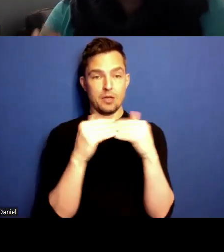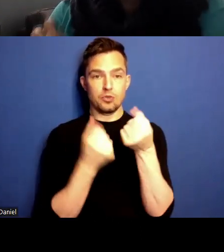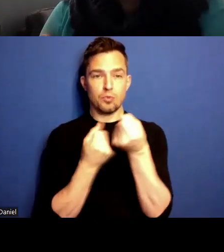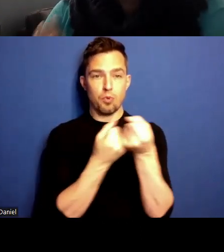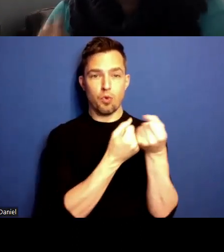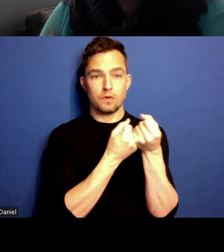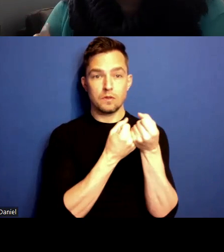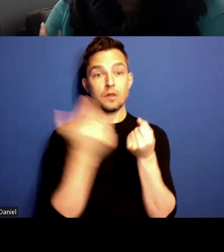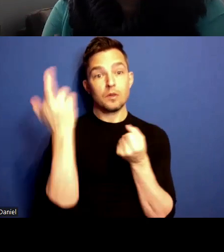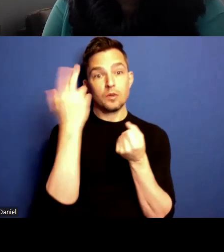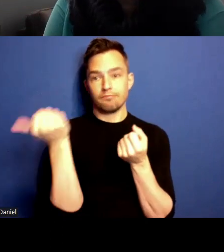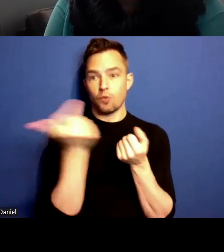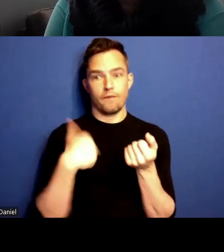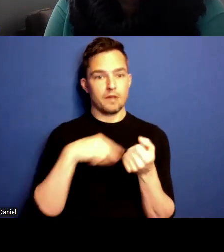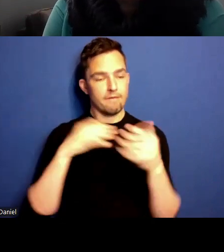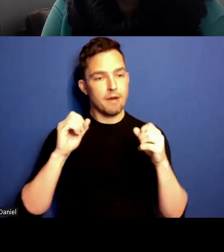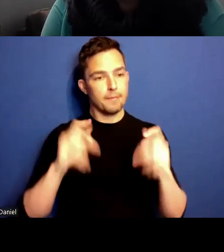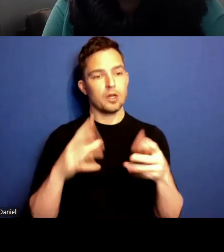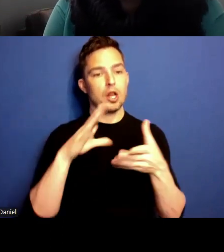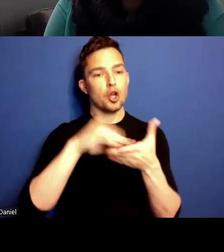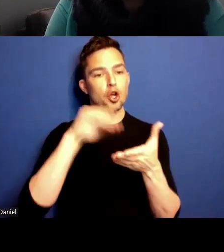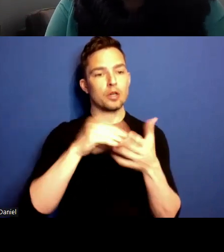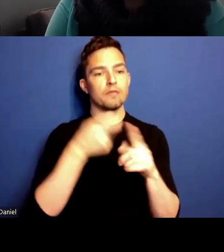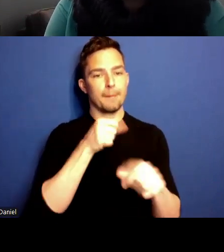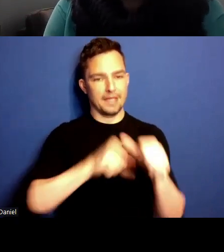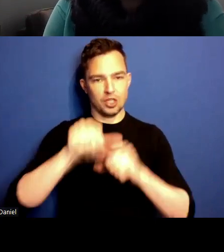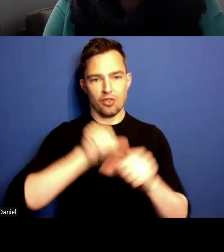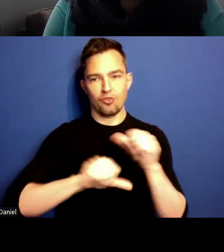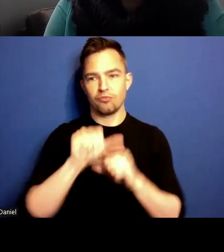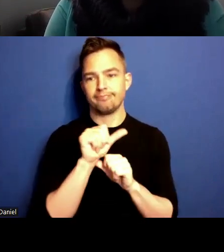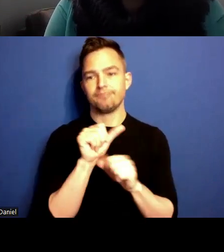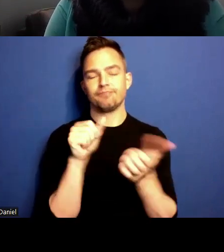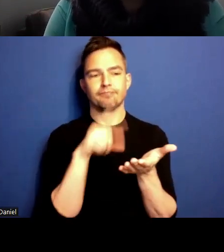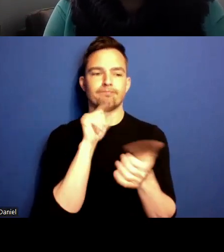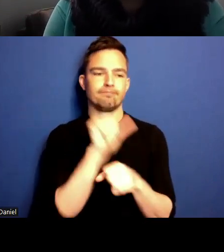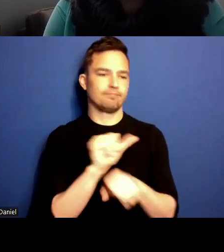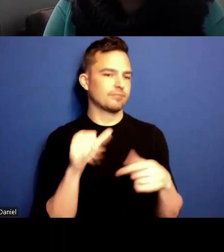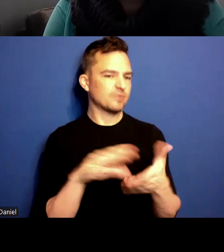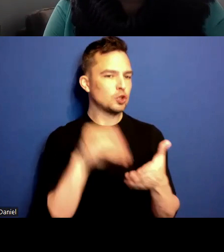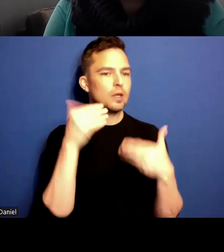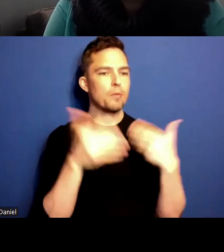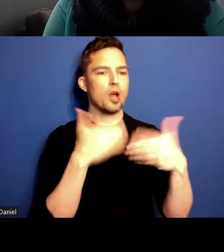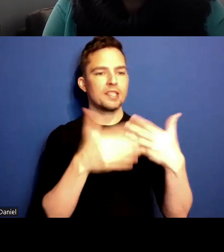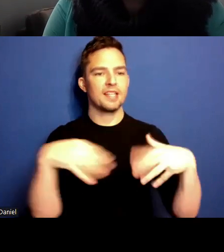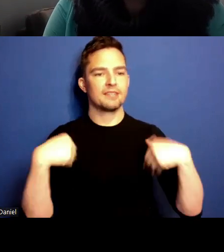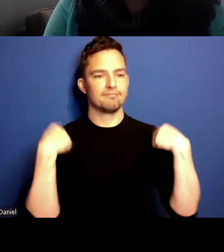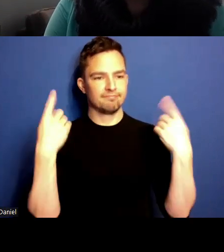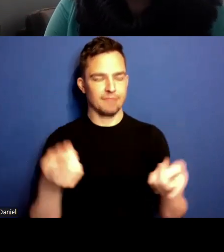because we all have the opportunity to learn from each other. And this has certainly been a learning process during this